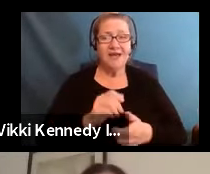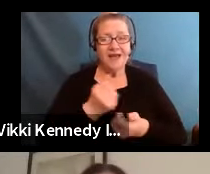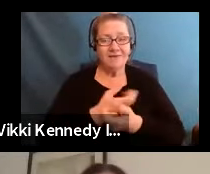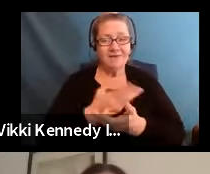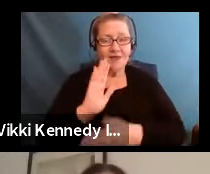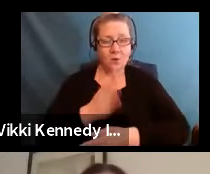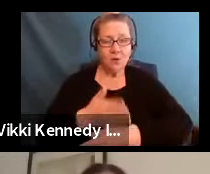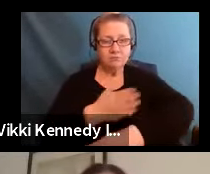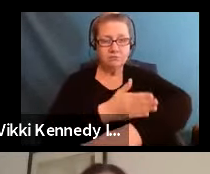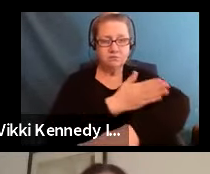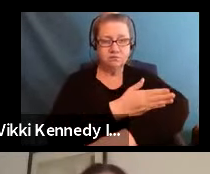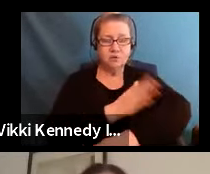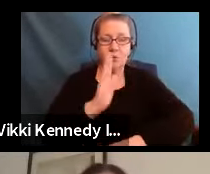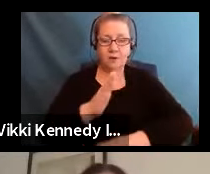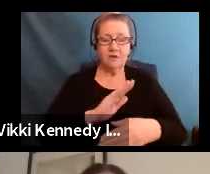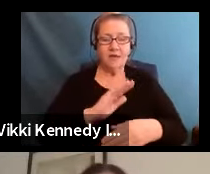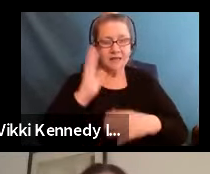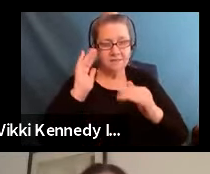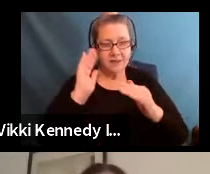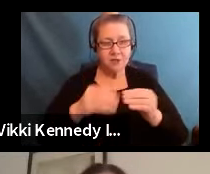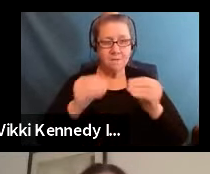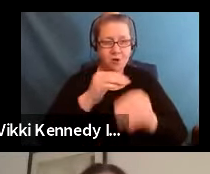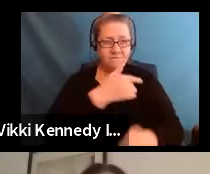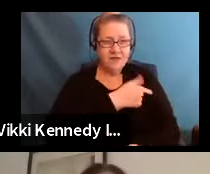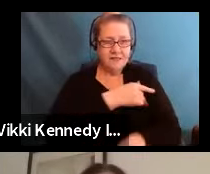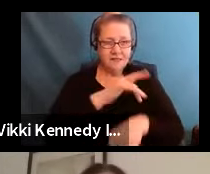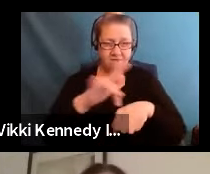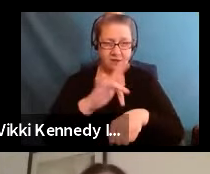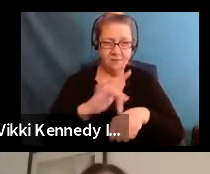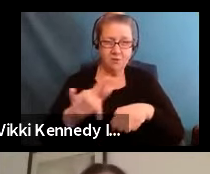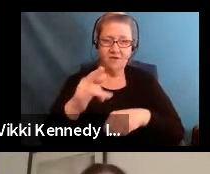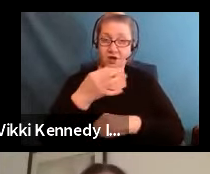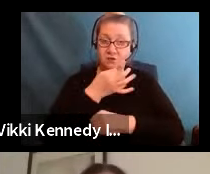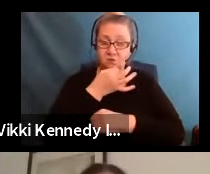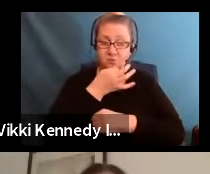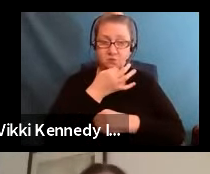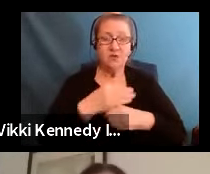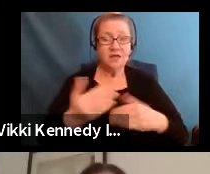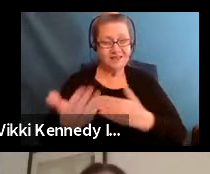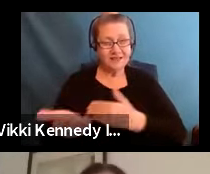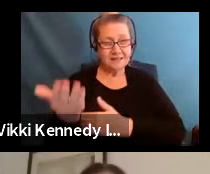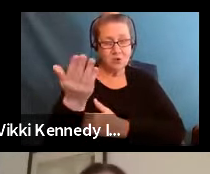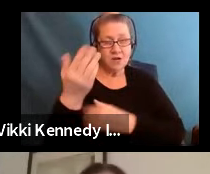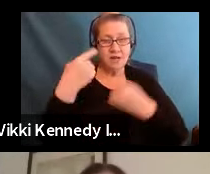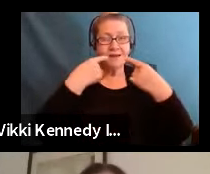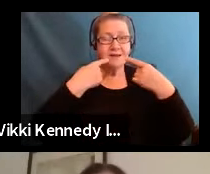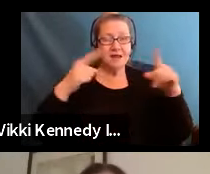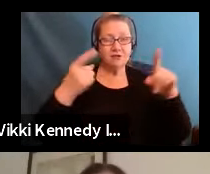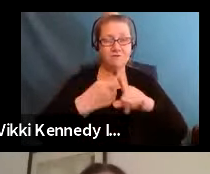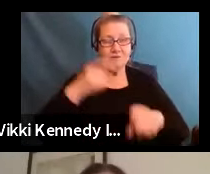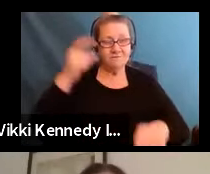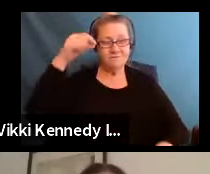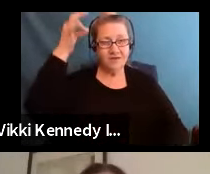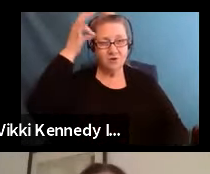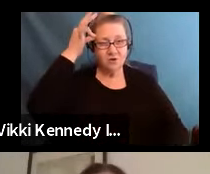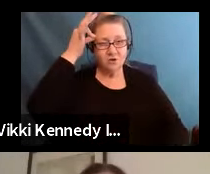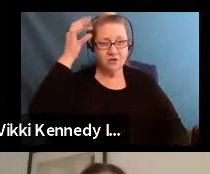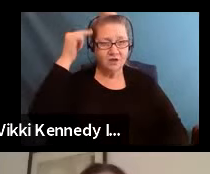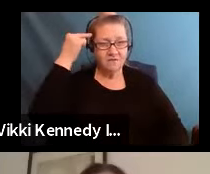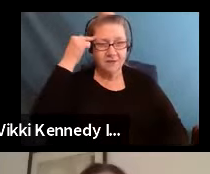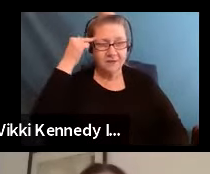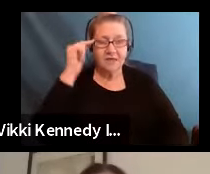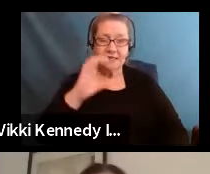more vaccines to become available. So this morning, it was announced from the federal government that the CDC will be coming